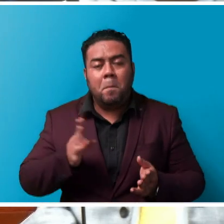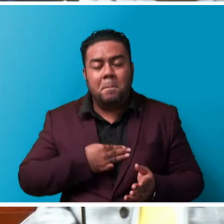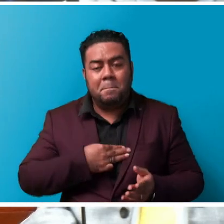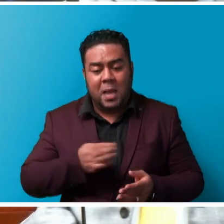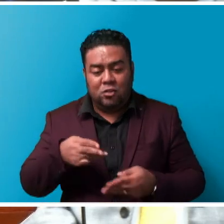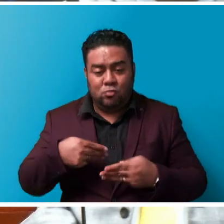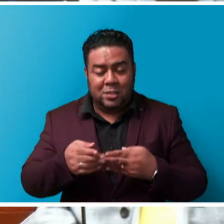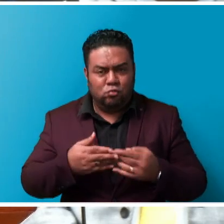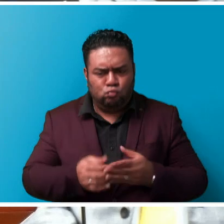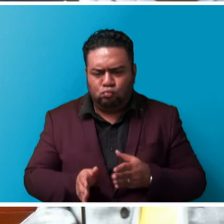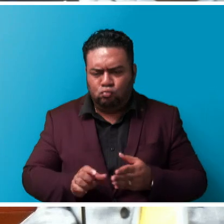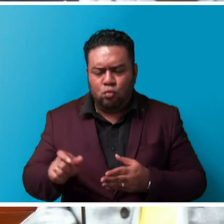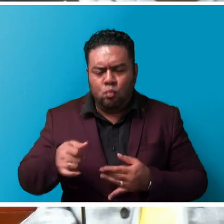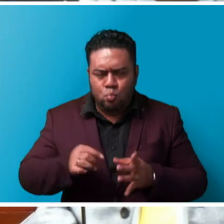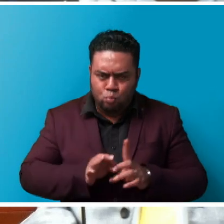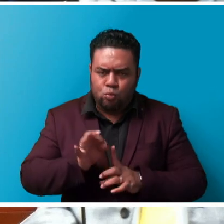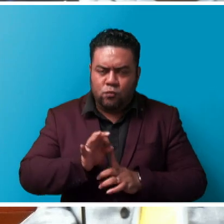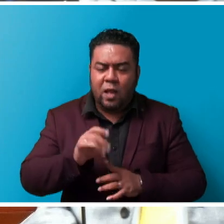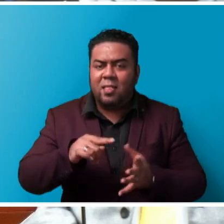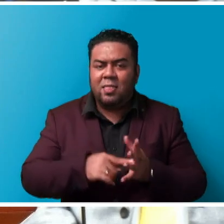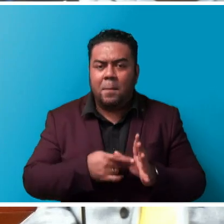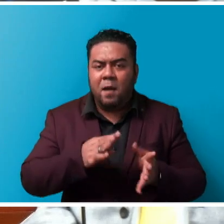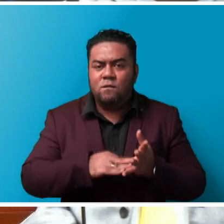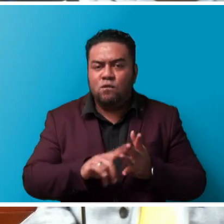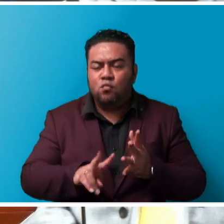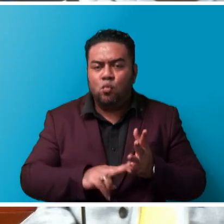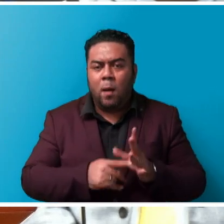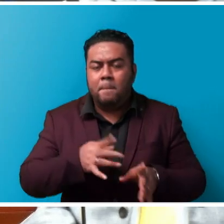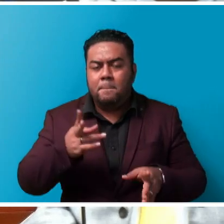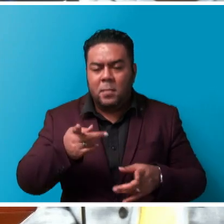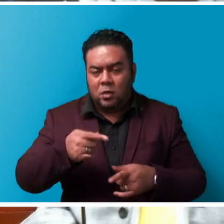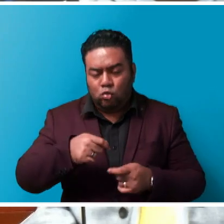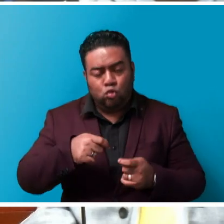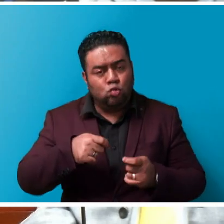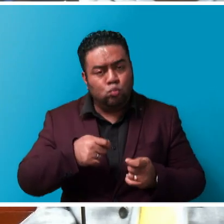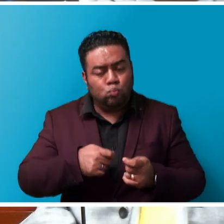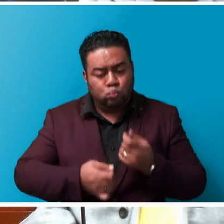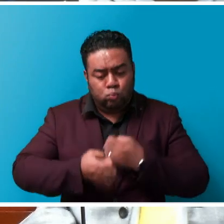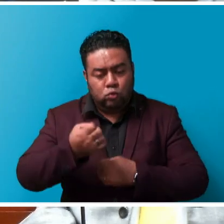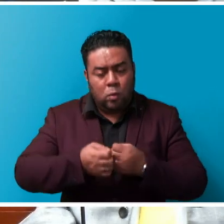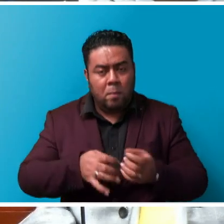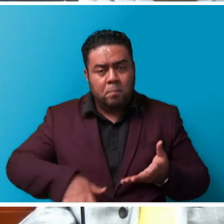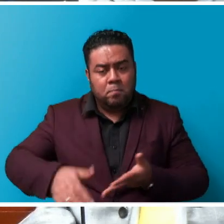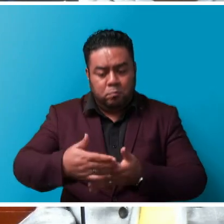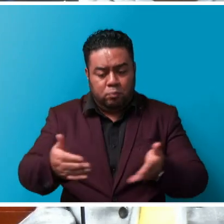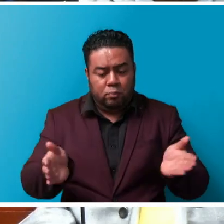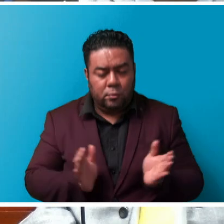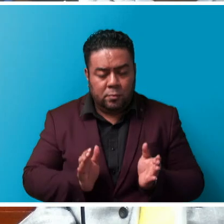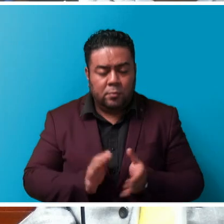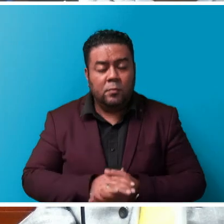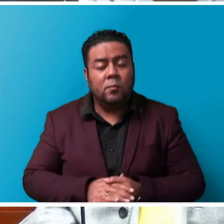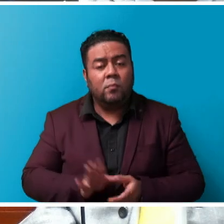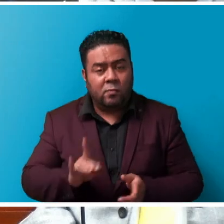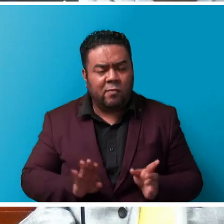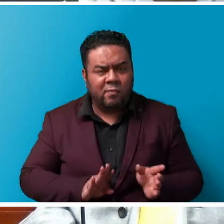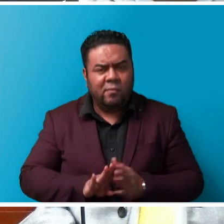management at the Tamabu treatment plant, maximizing chemical intervention. The major improvements coming